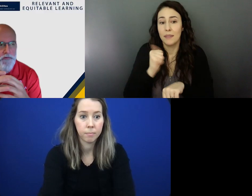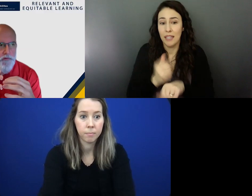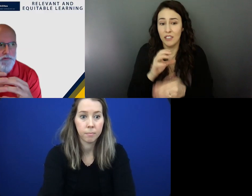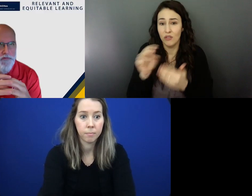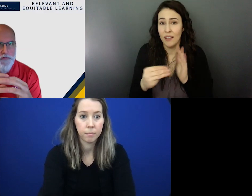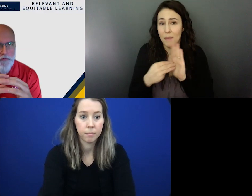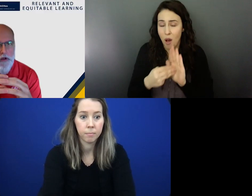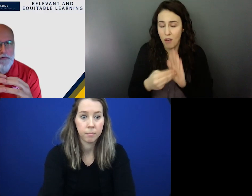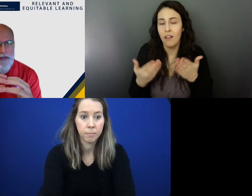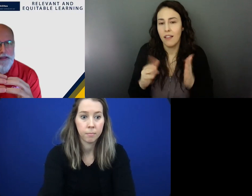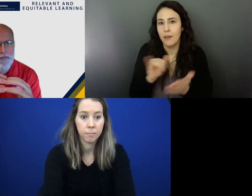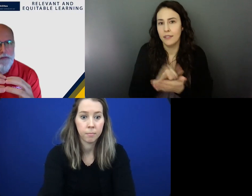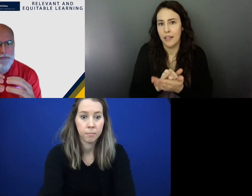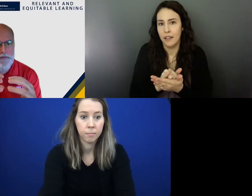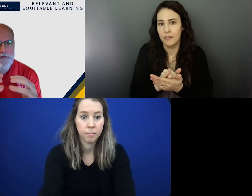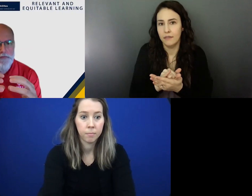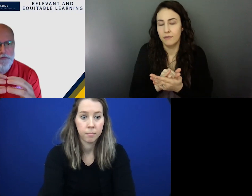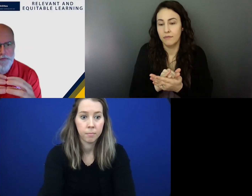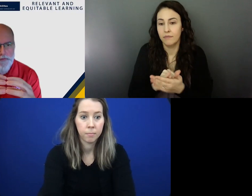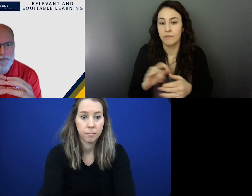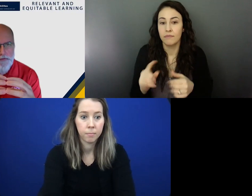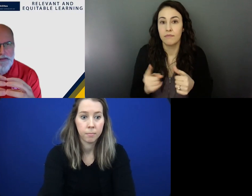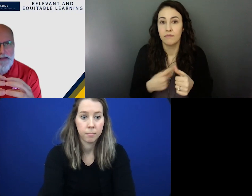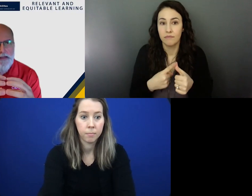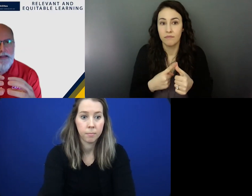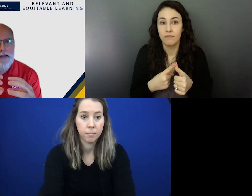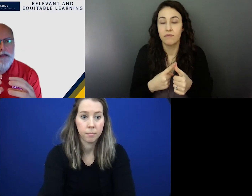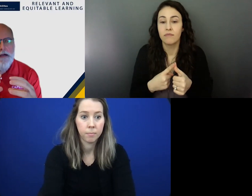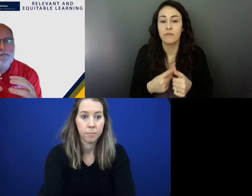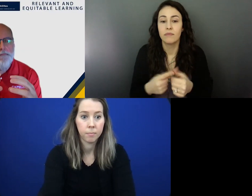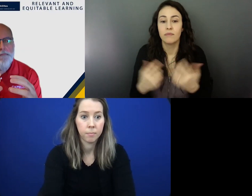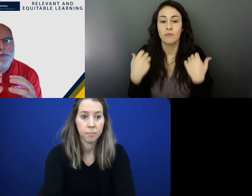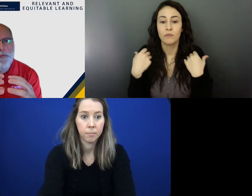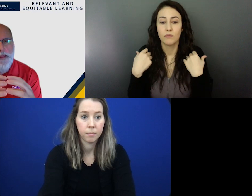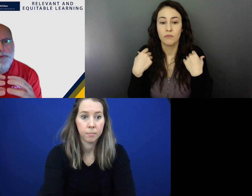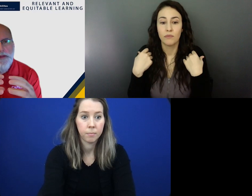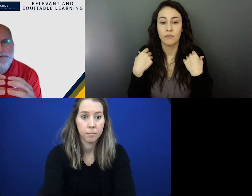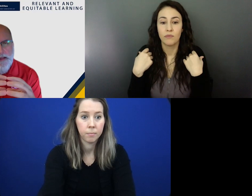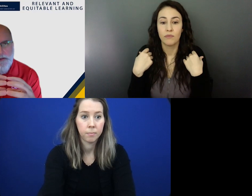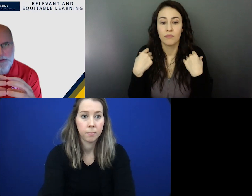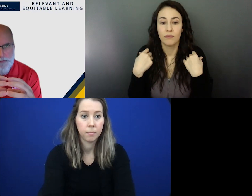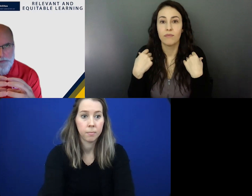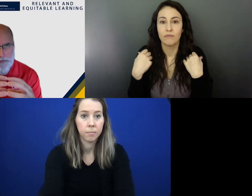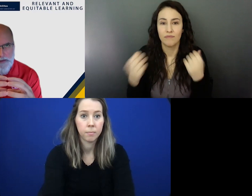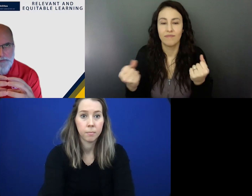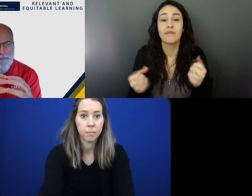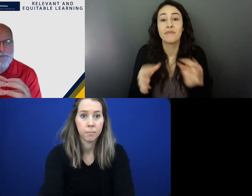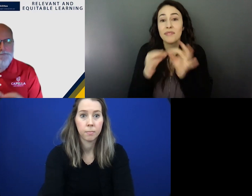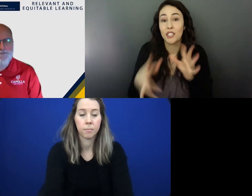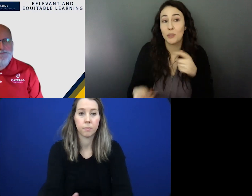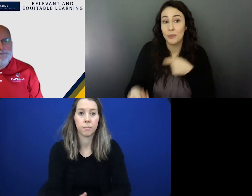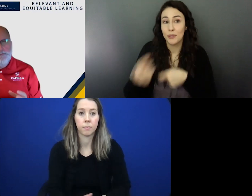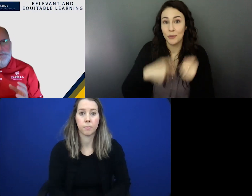it ensures a strong value proposition for learners. The way we develop our